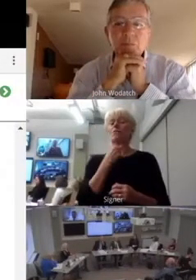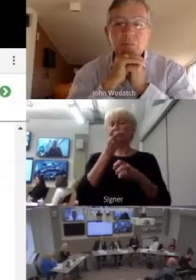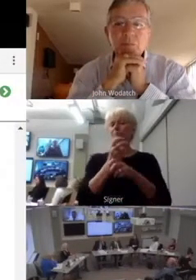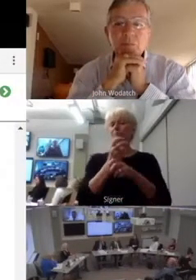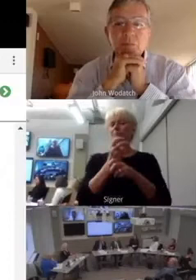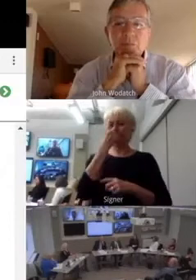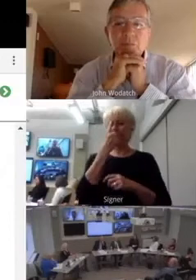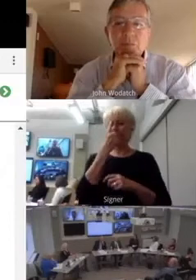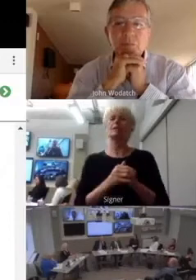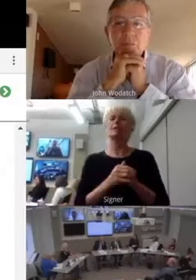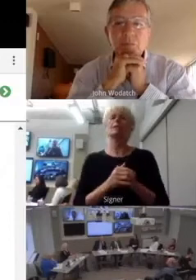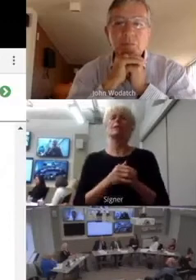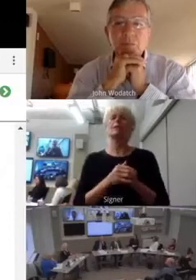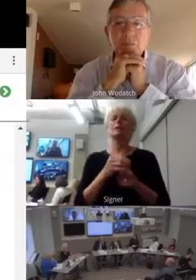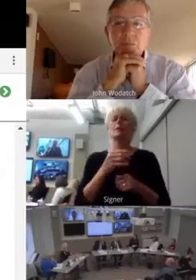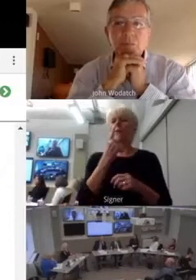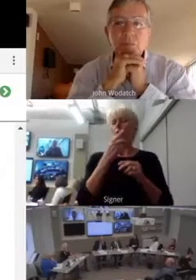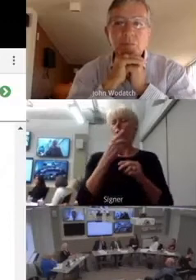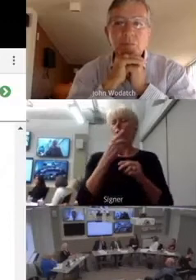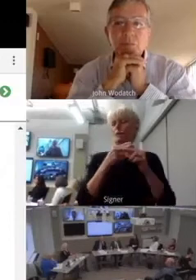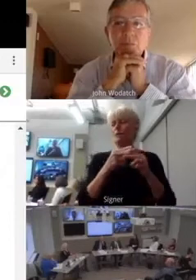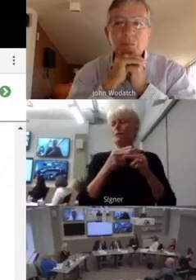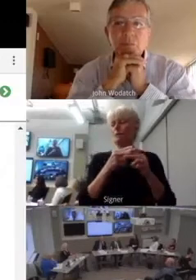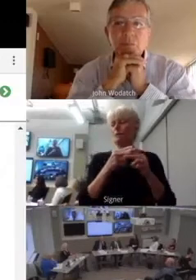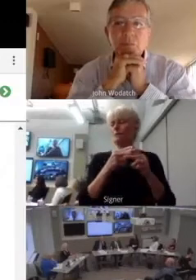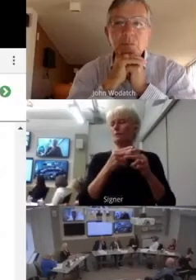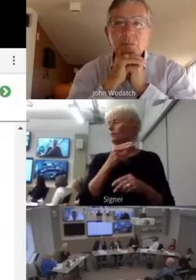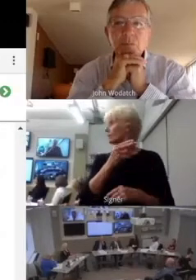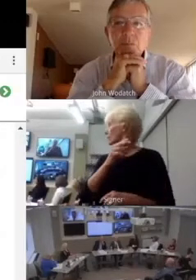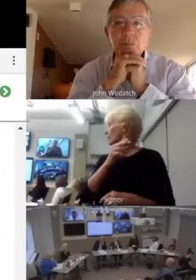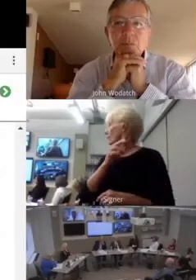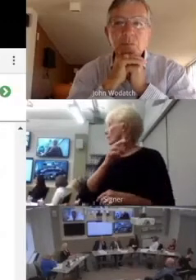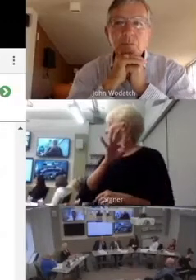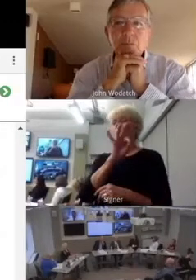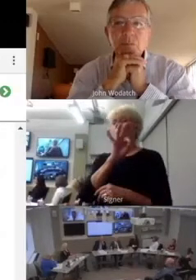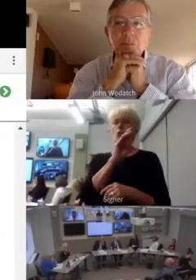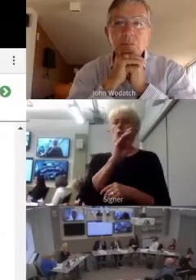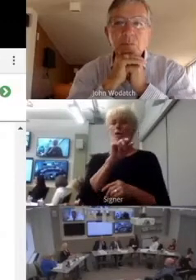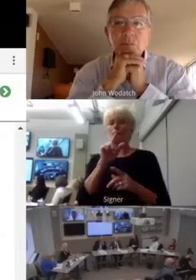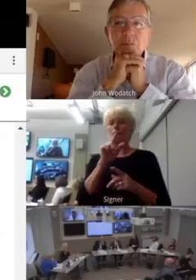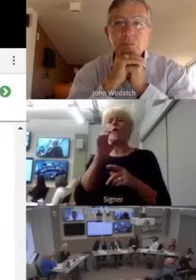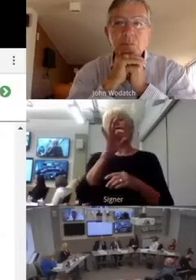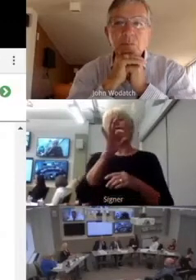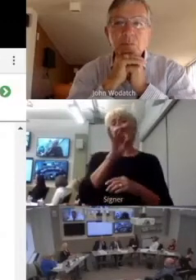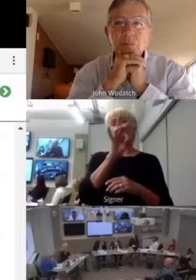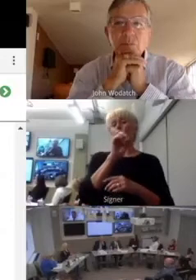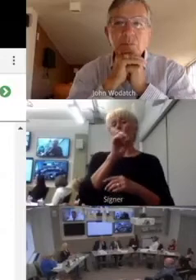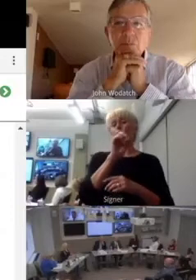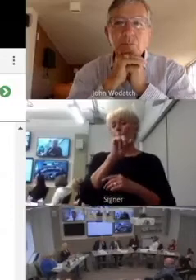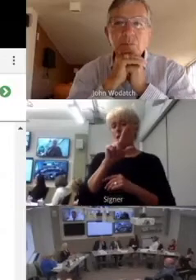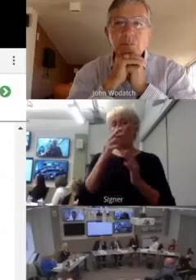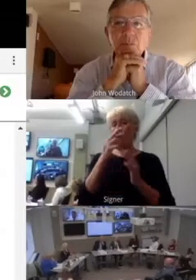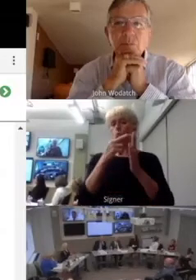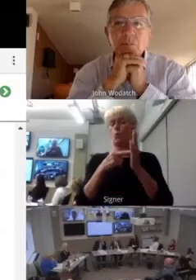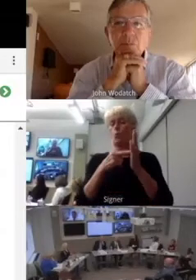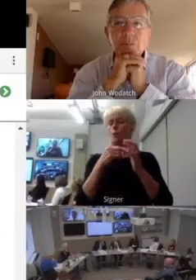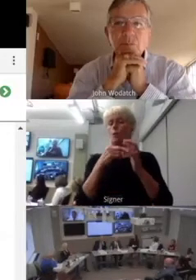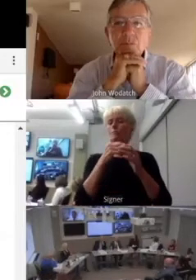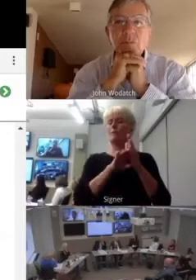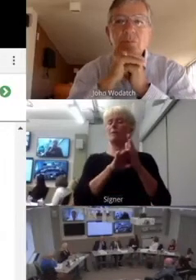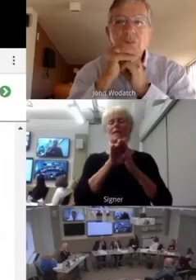formal, and the other is informal. Formal rulemaking is rare. It involves hearings and